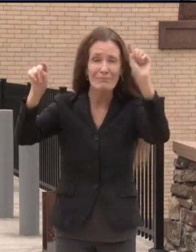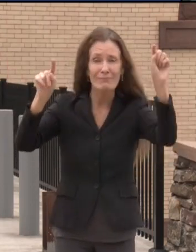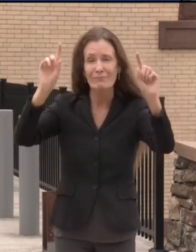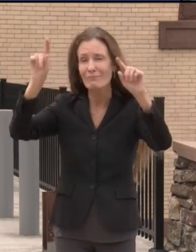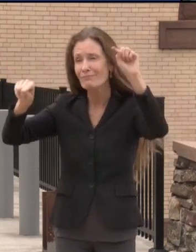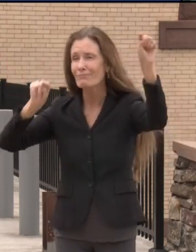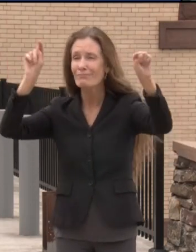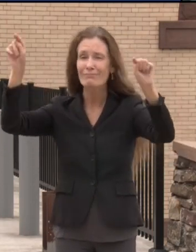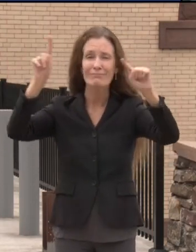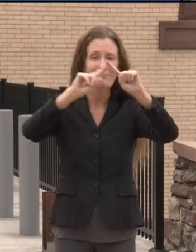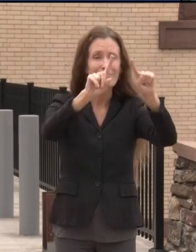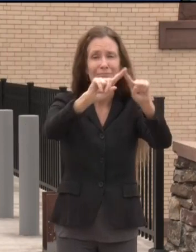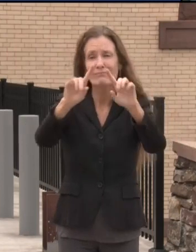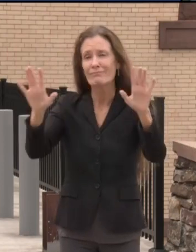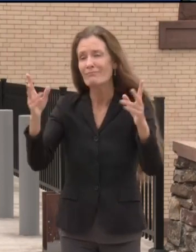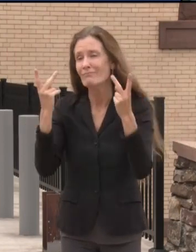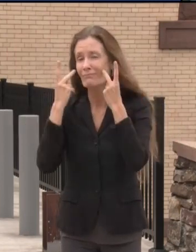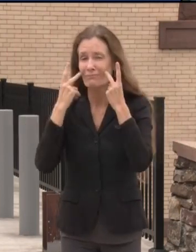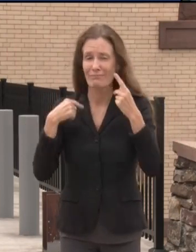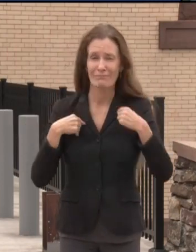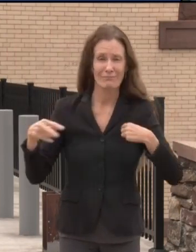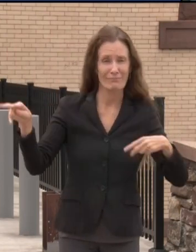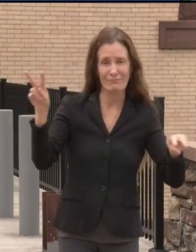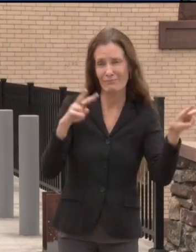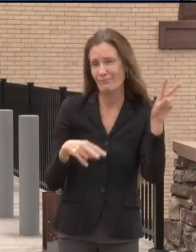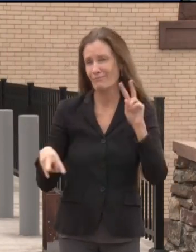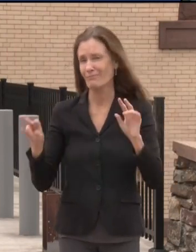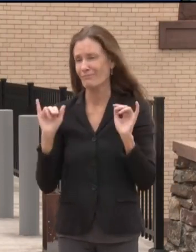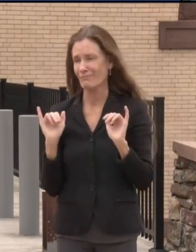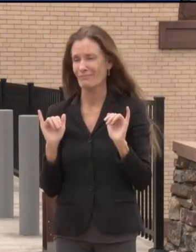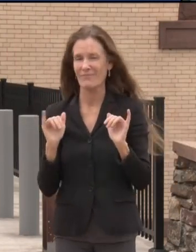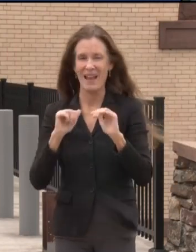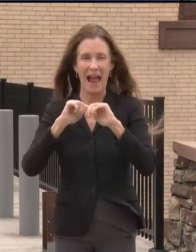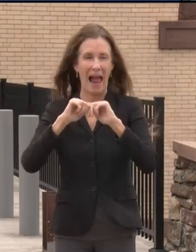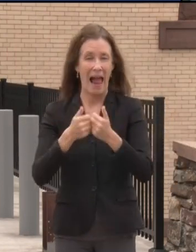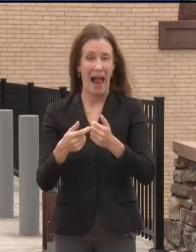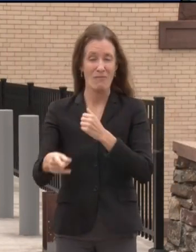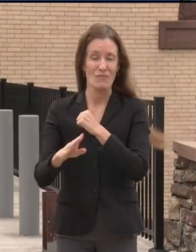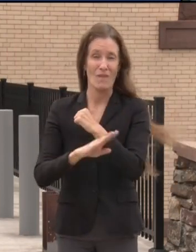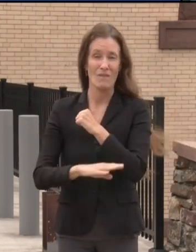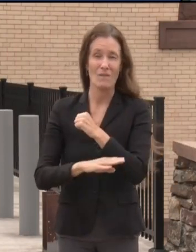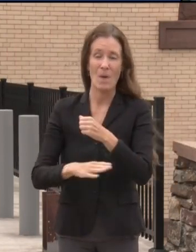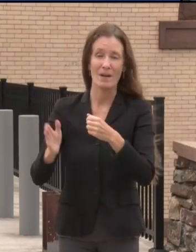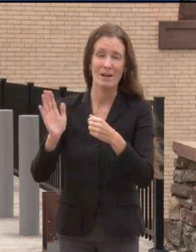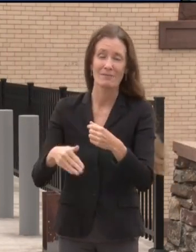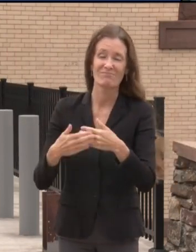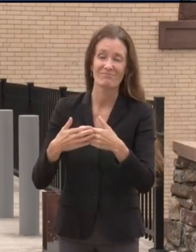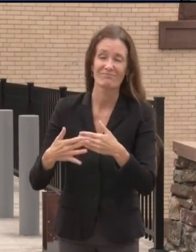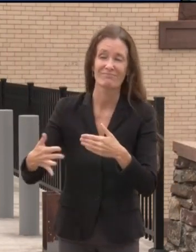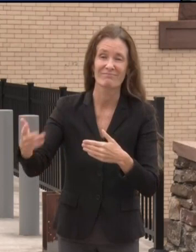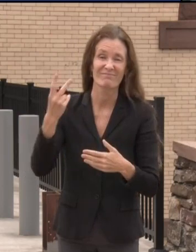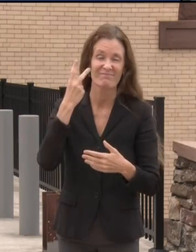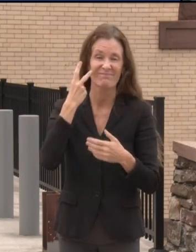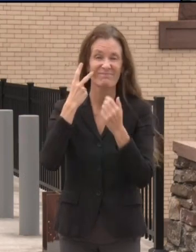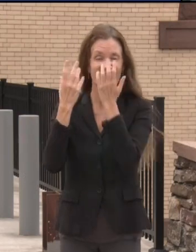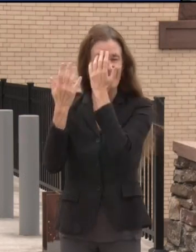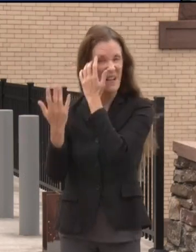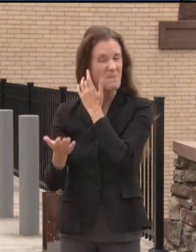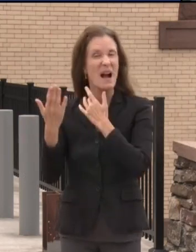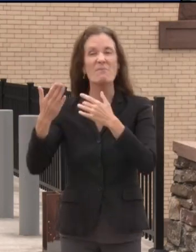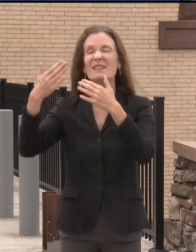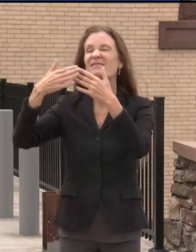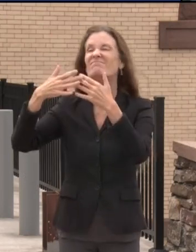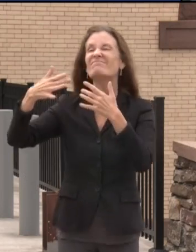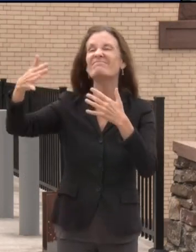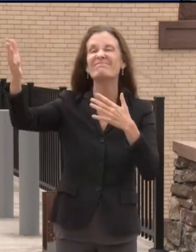that this is a moment where we actually sort of say, yeah, this is a new normal, and we're going to have to adjust to it. It's not the administration talking, it's that